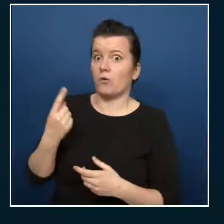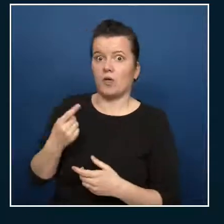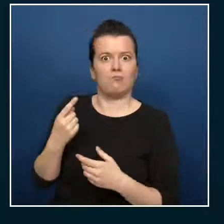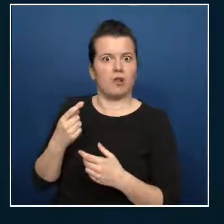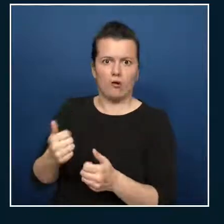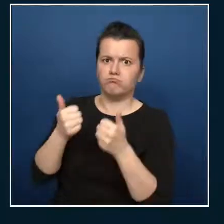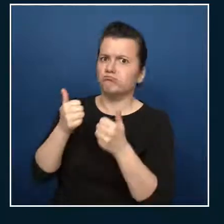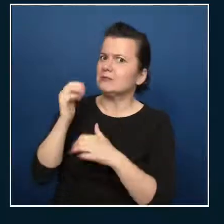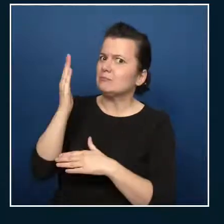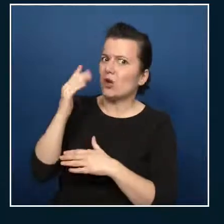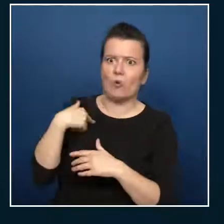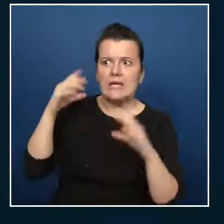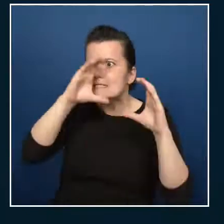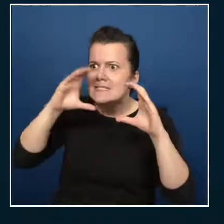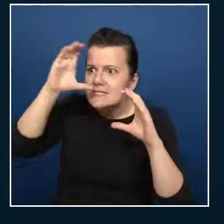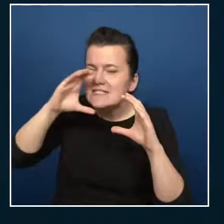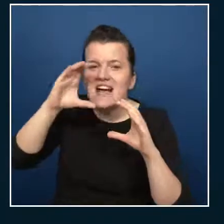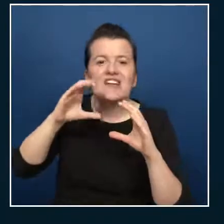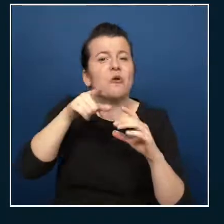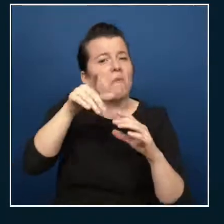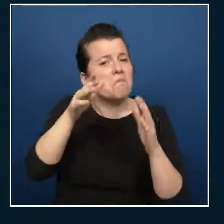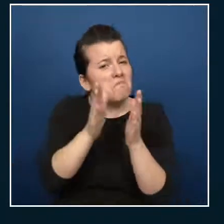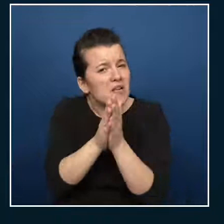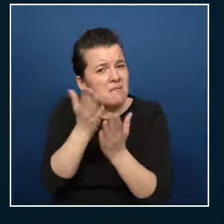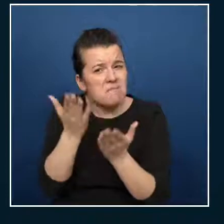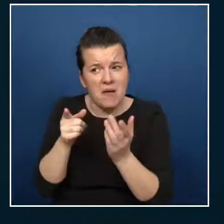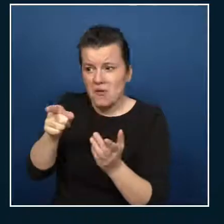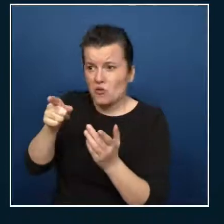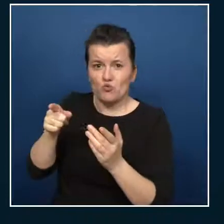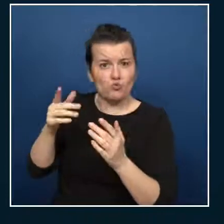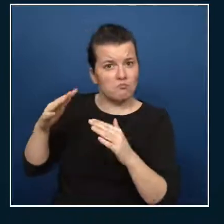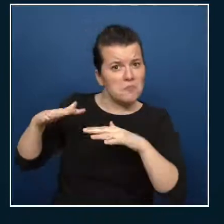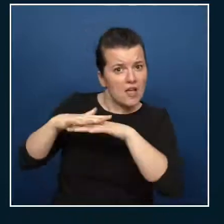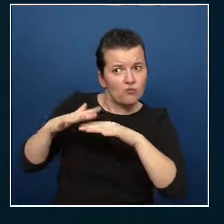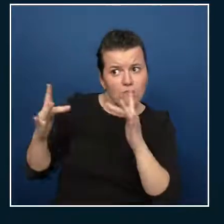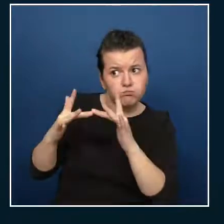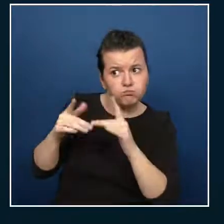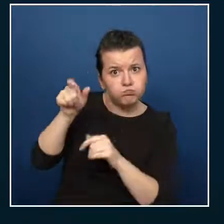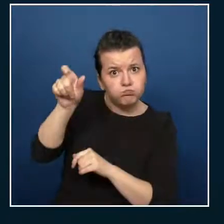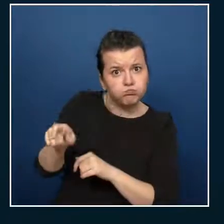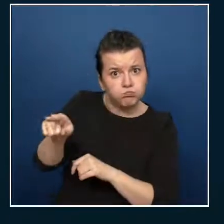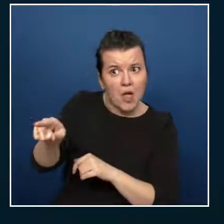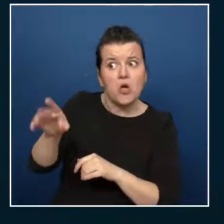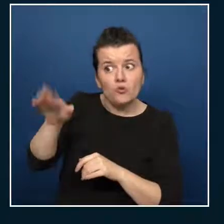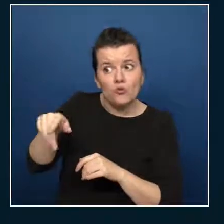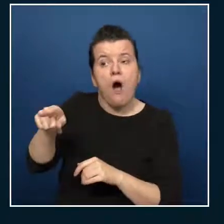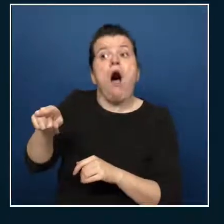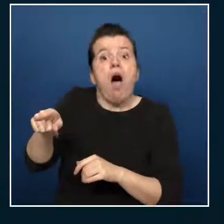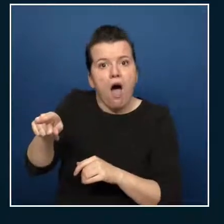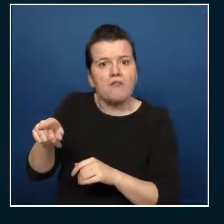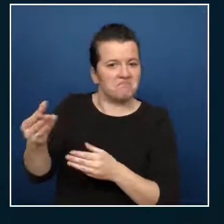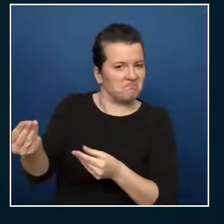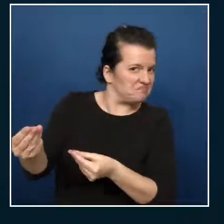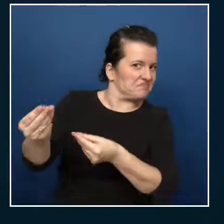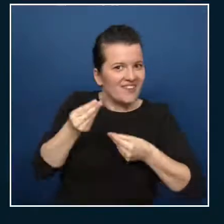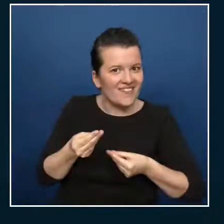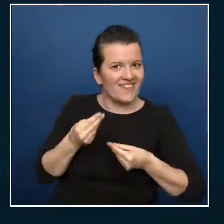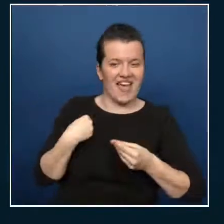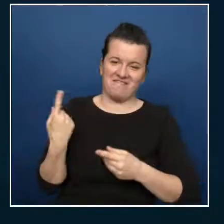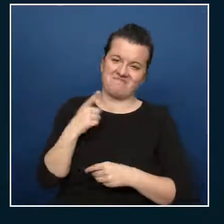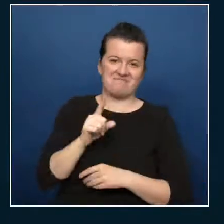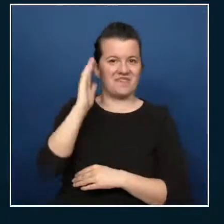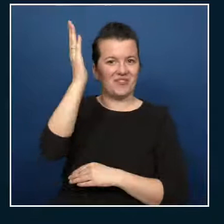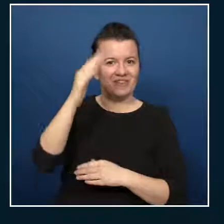So maybe you can hook us up next time with someone from your network that likes to do a session over here. Yes, definitely.